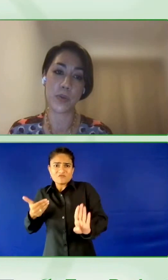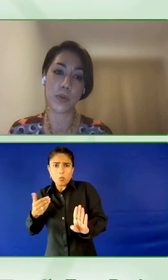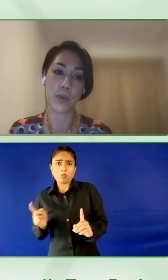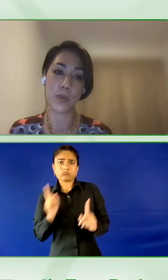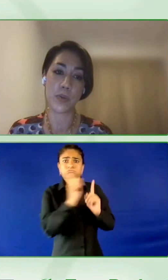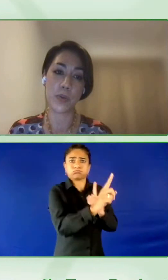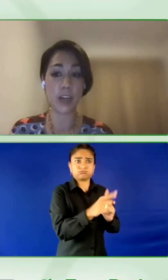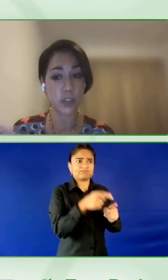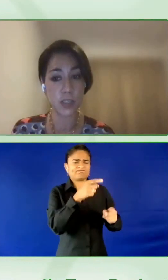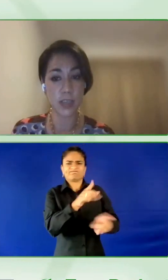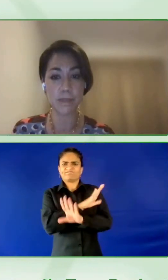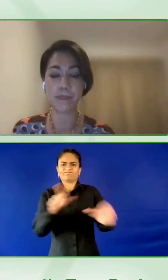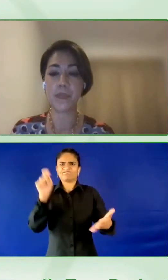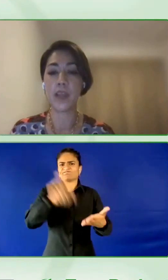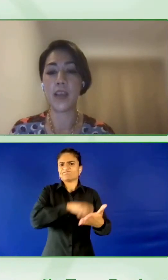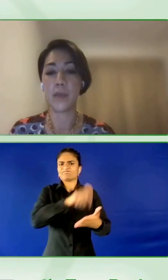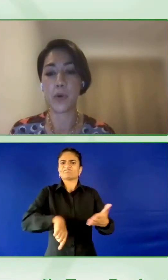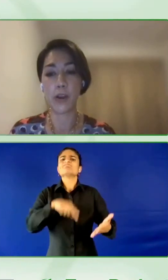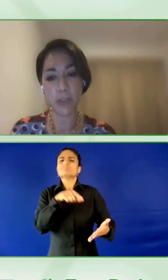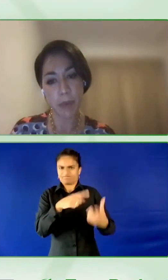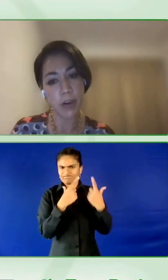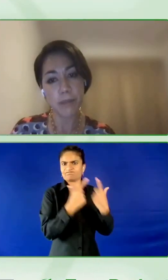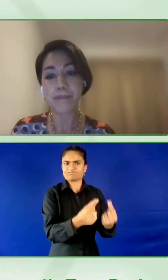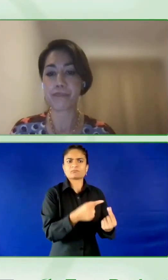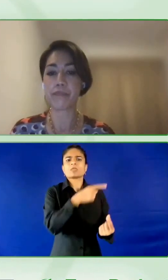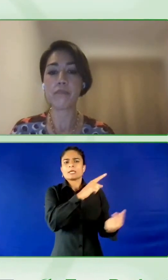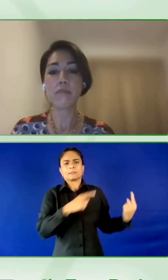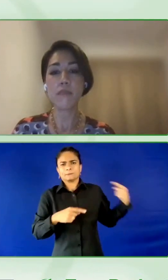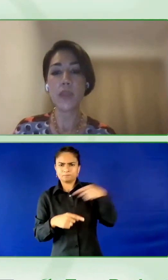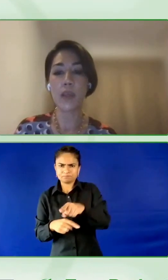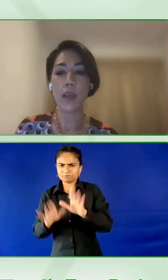engage with people that they're interested in a more healthy manner.